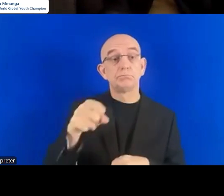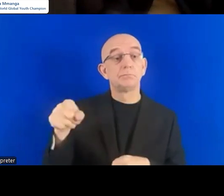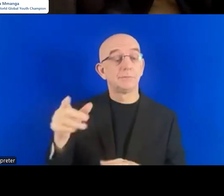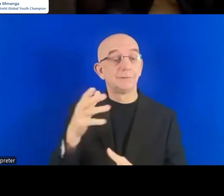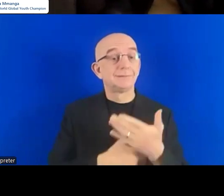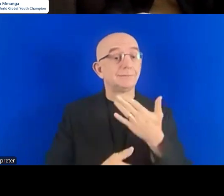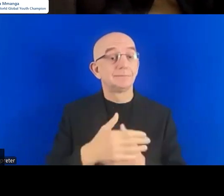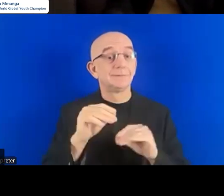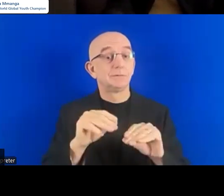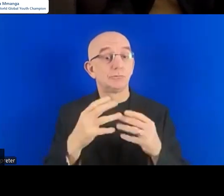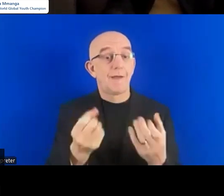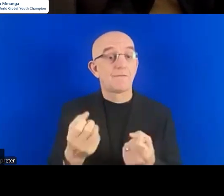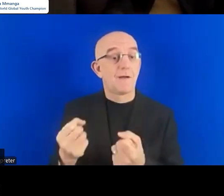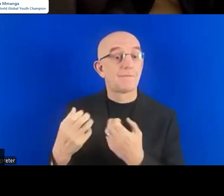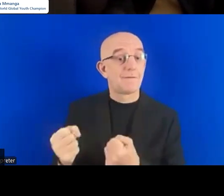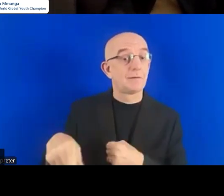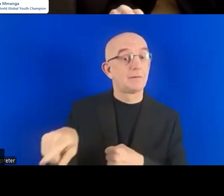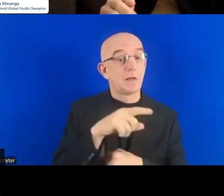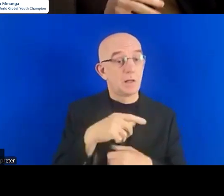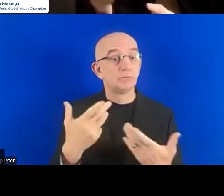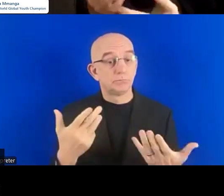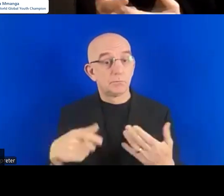these teachers. When the